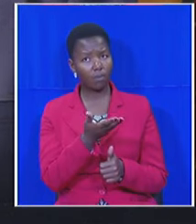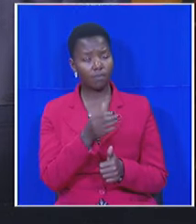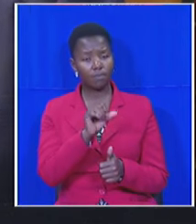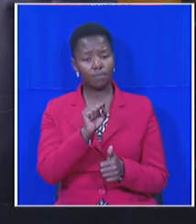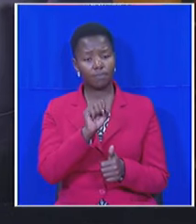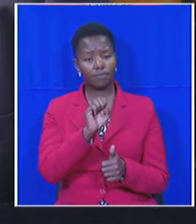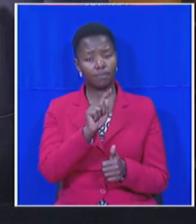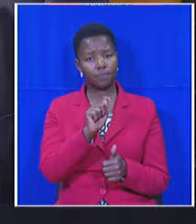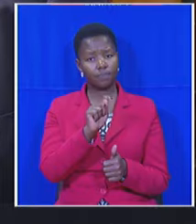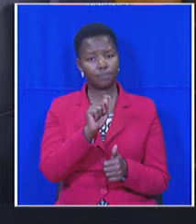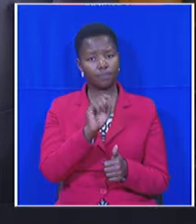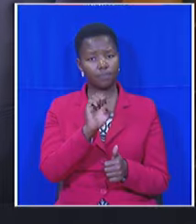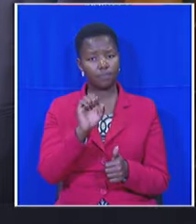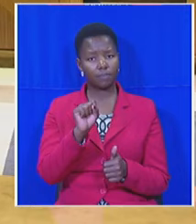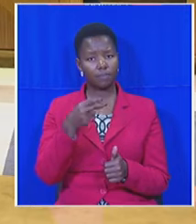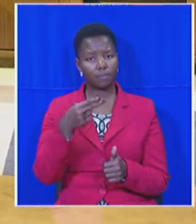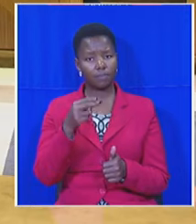Steenhuisen.